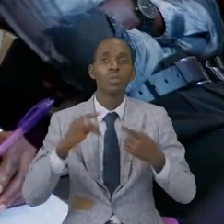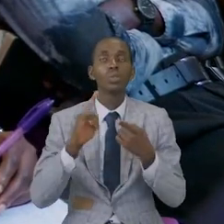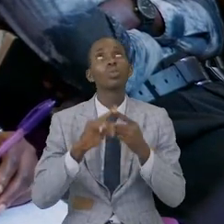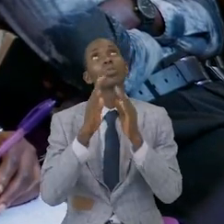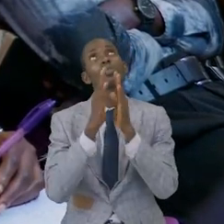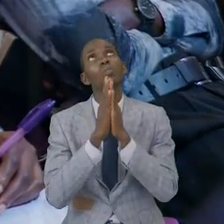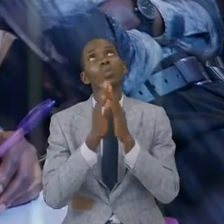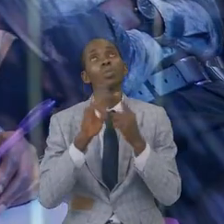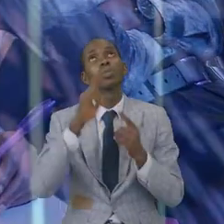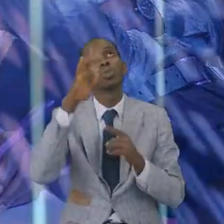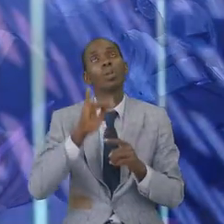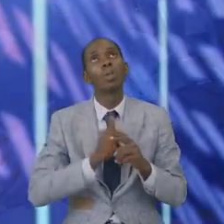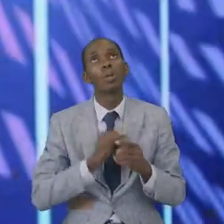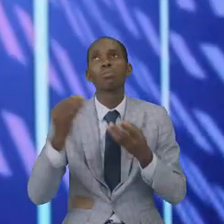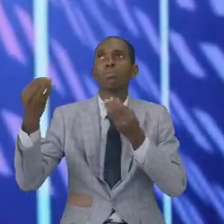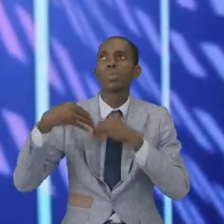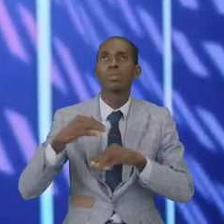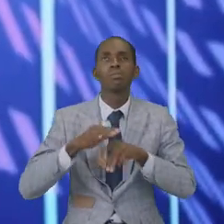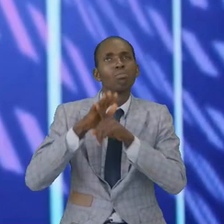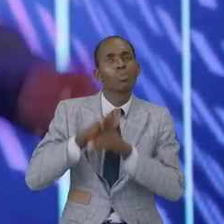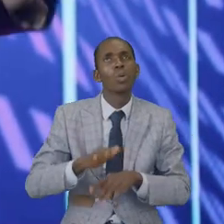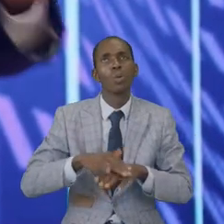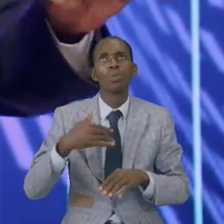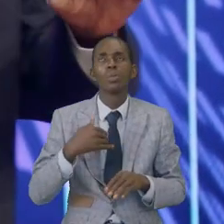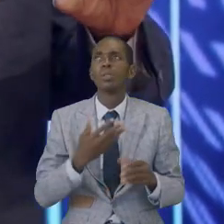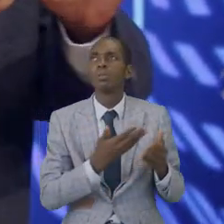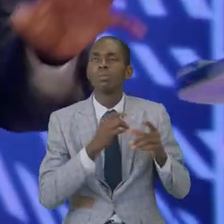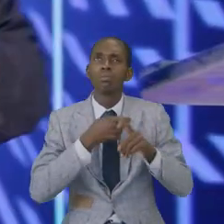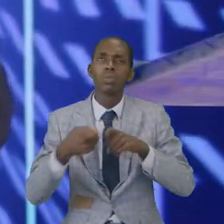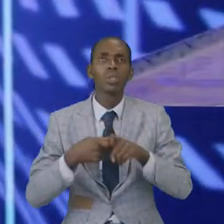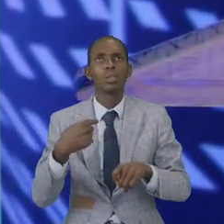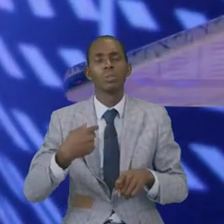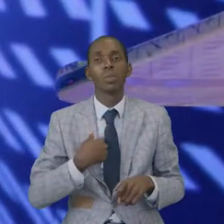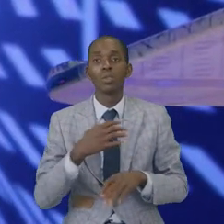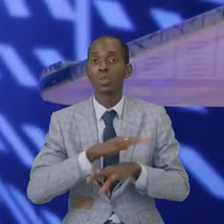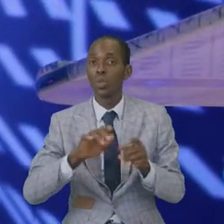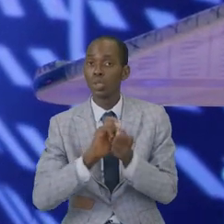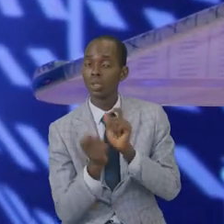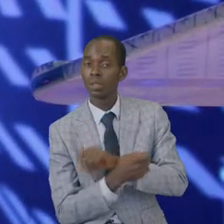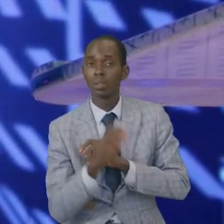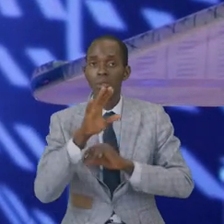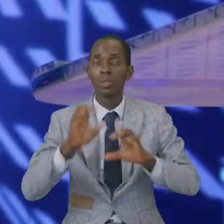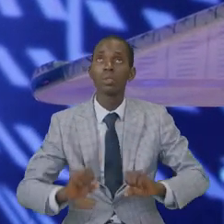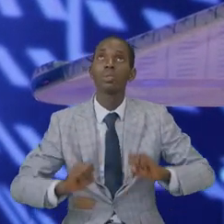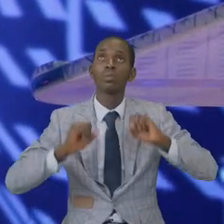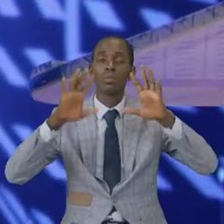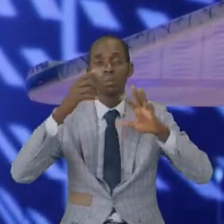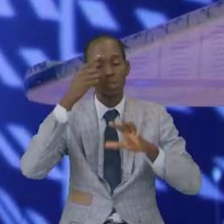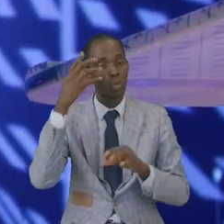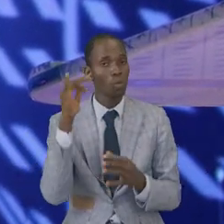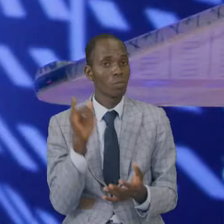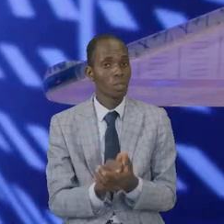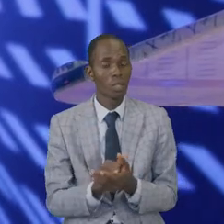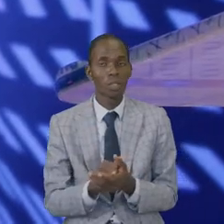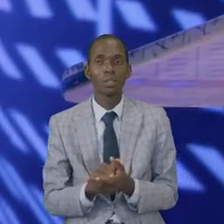saying, Lord, they're putting pressure on me. They're persecuting me. And you don't change your commitment in well-doing because of